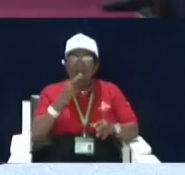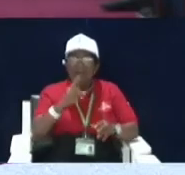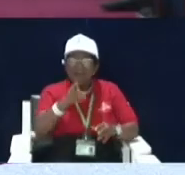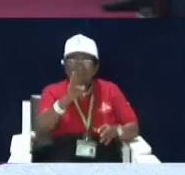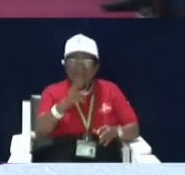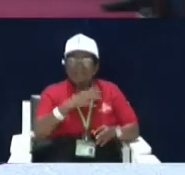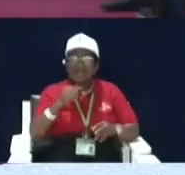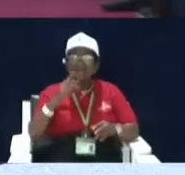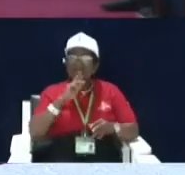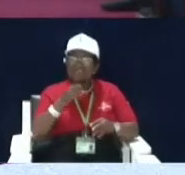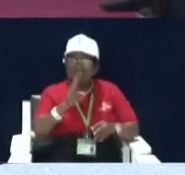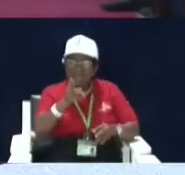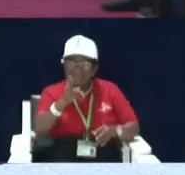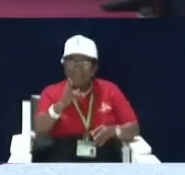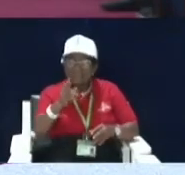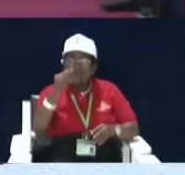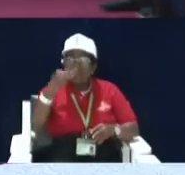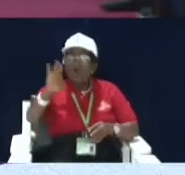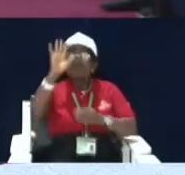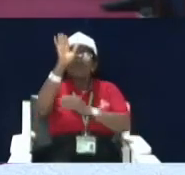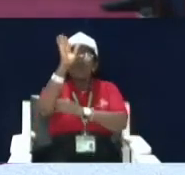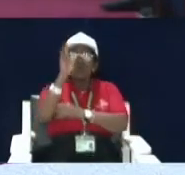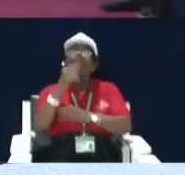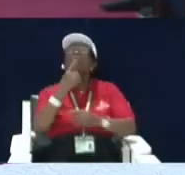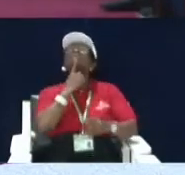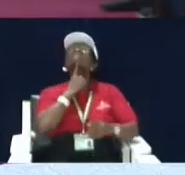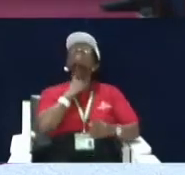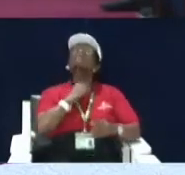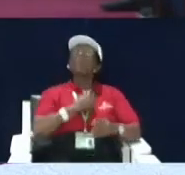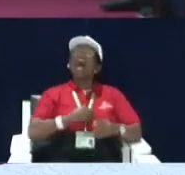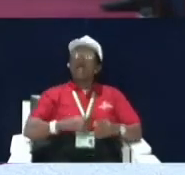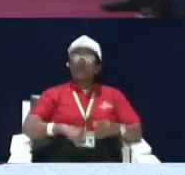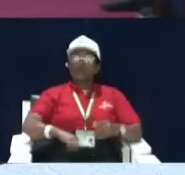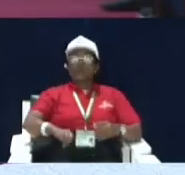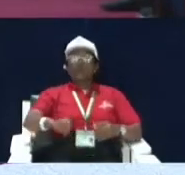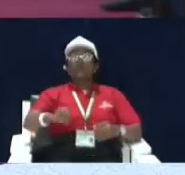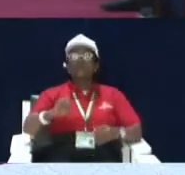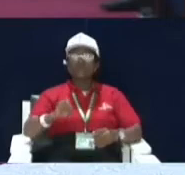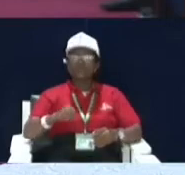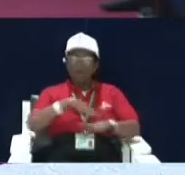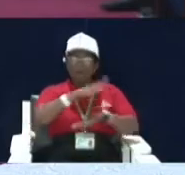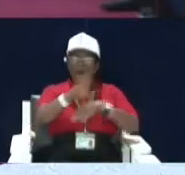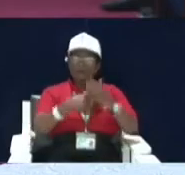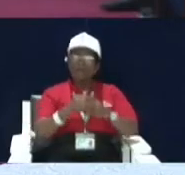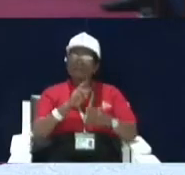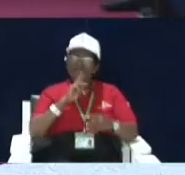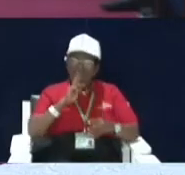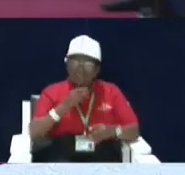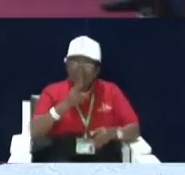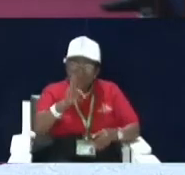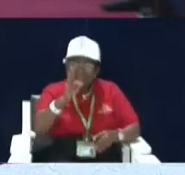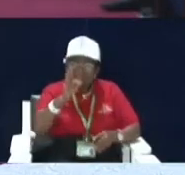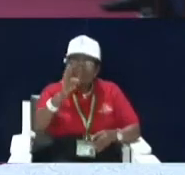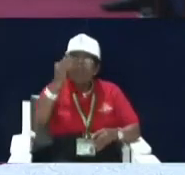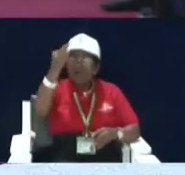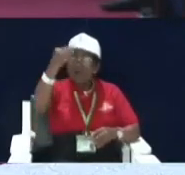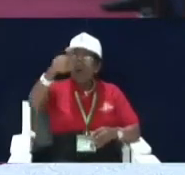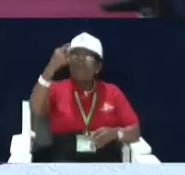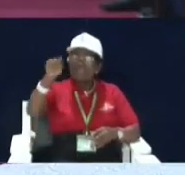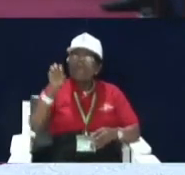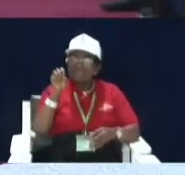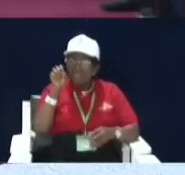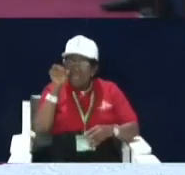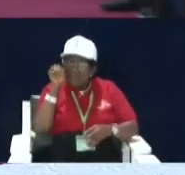And the serpent of God swallowed all the serpents of the